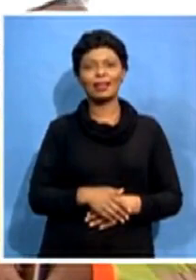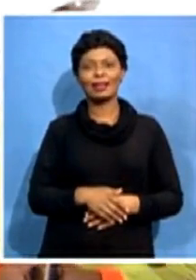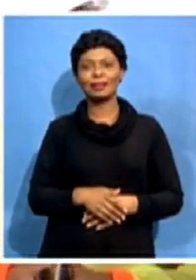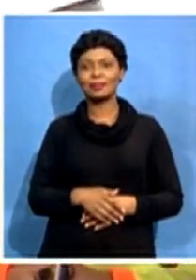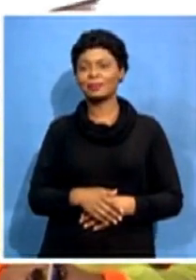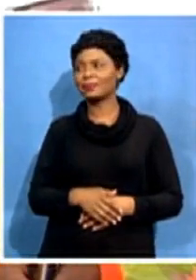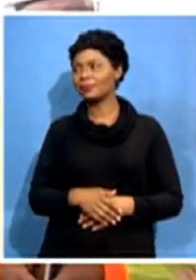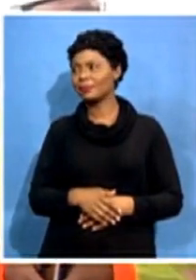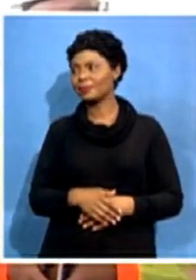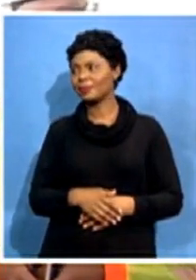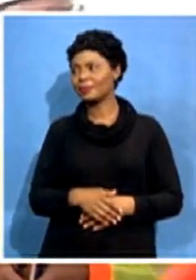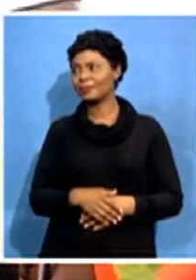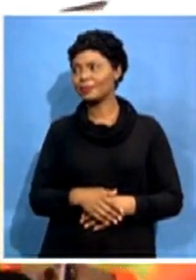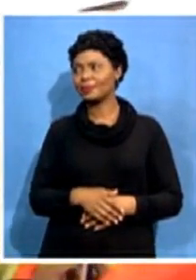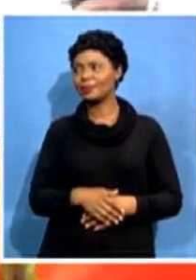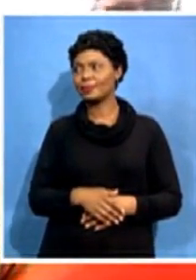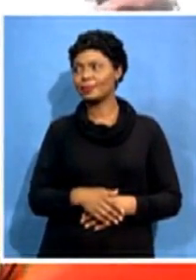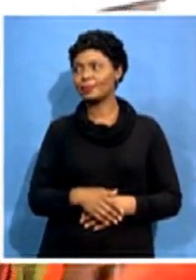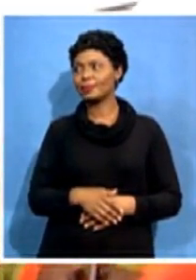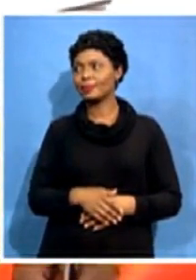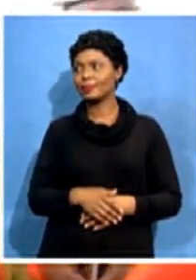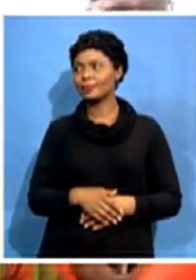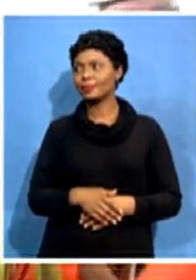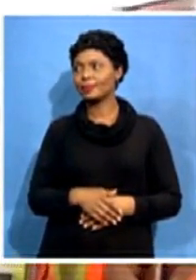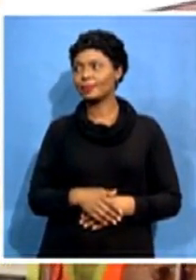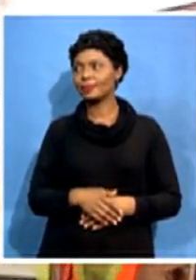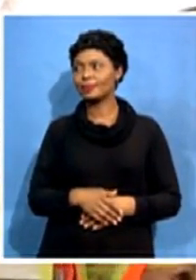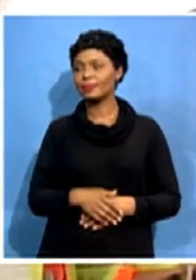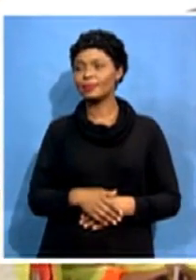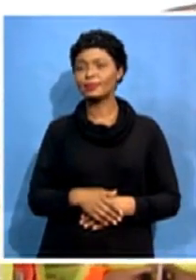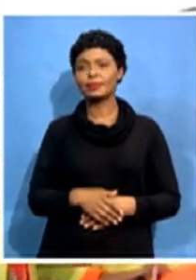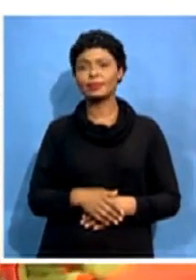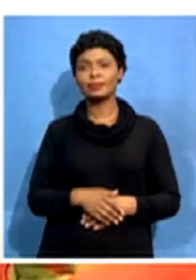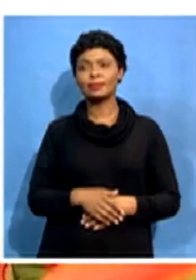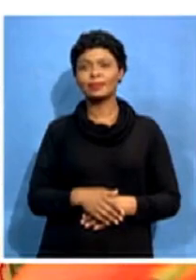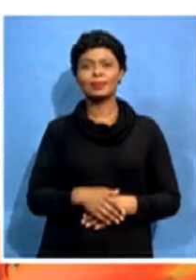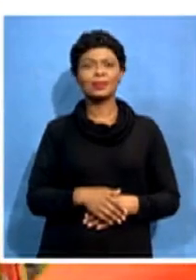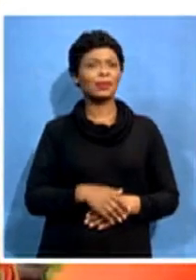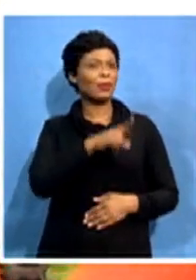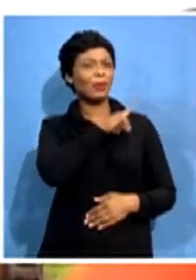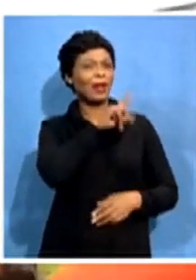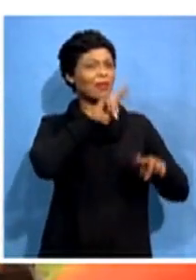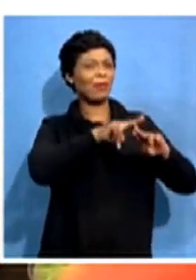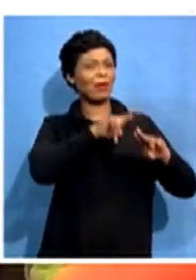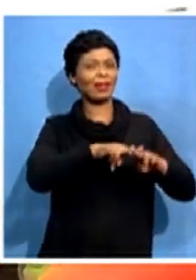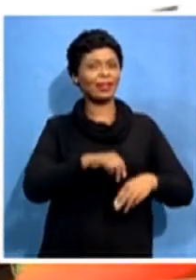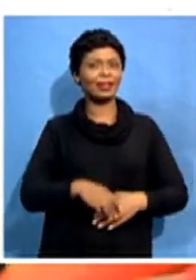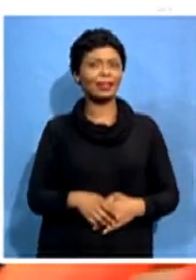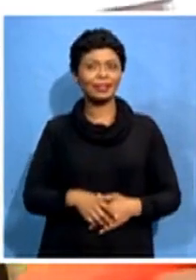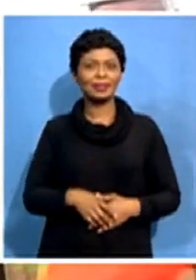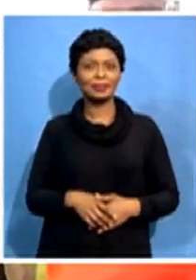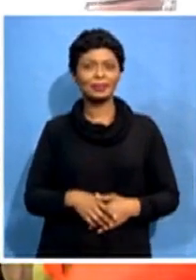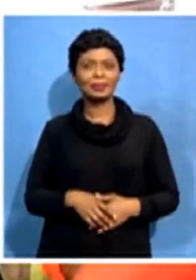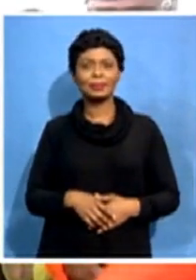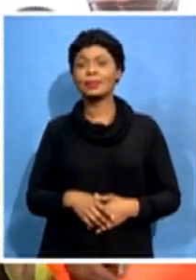my factory for early builds. When in February? 2022. Early, the first week of February, I hope.